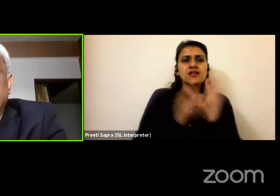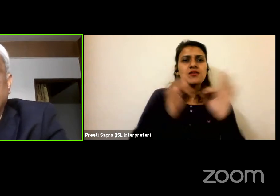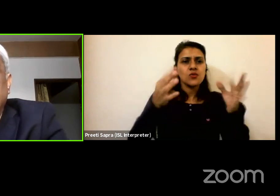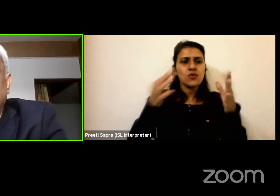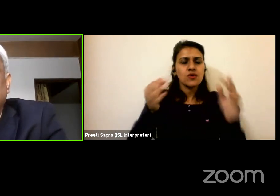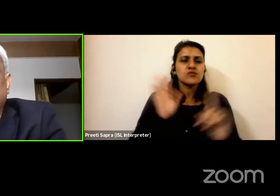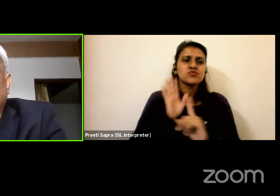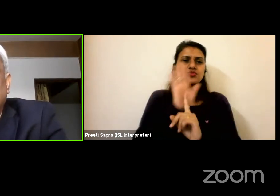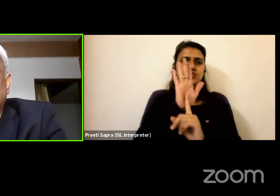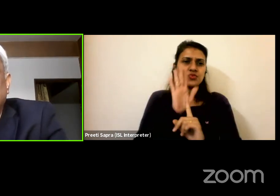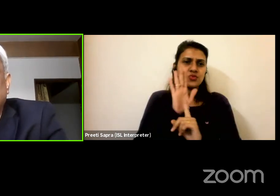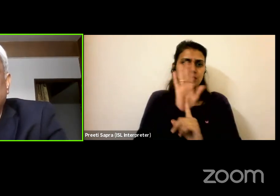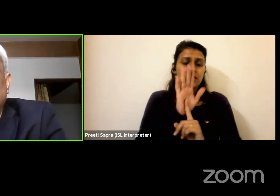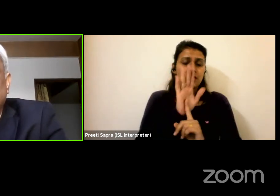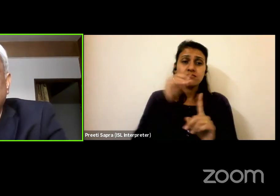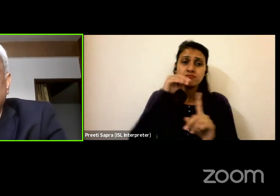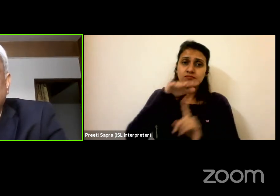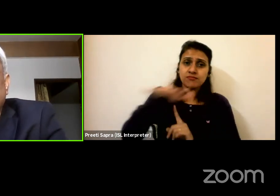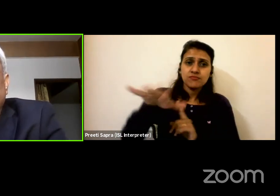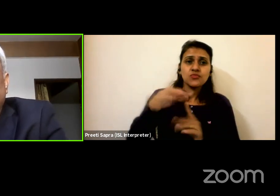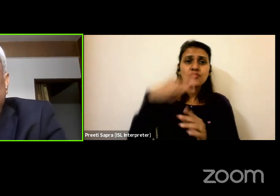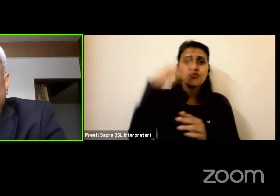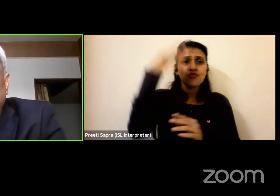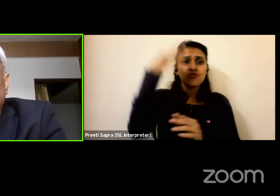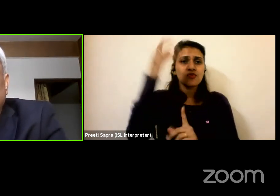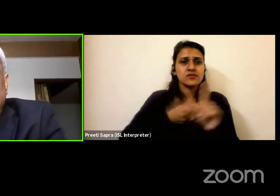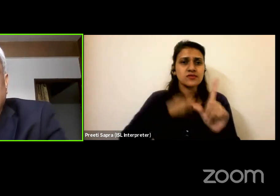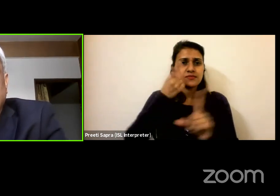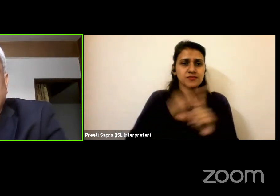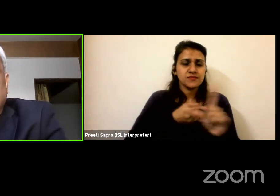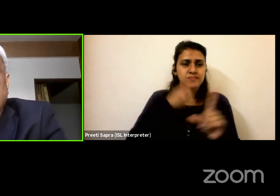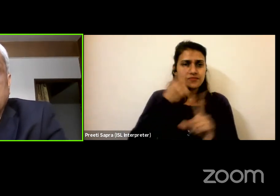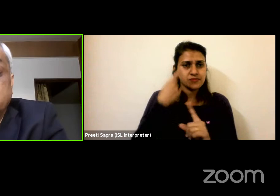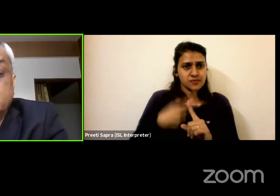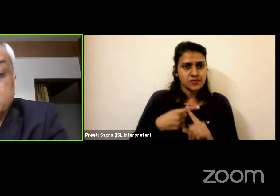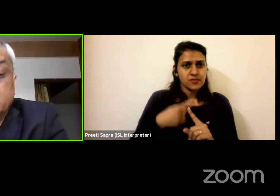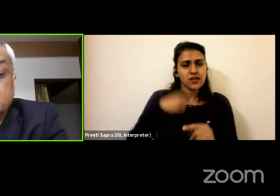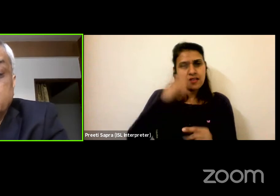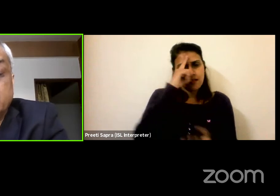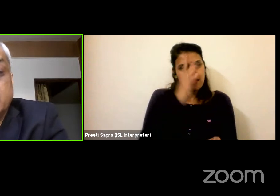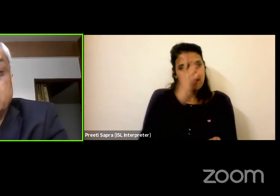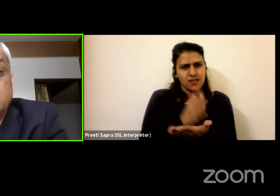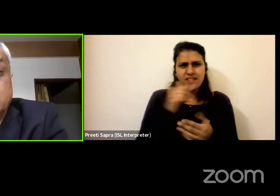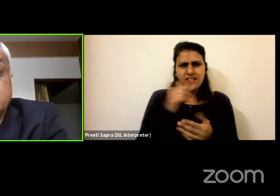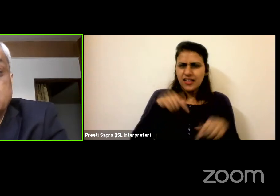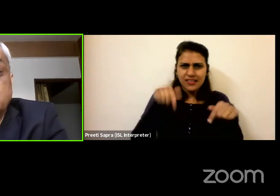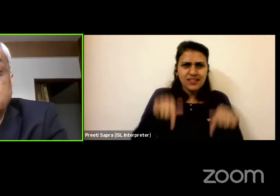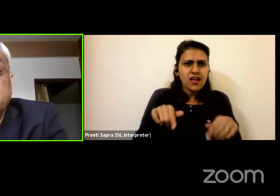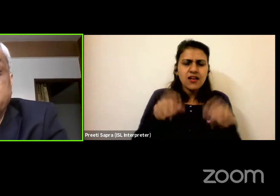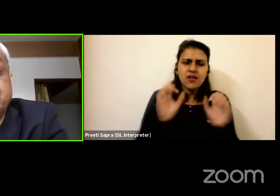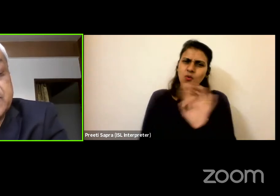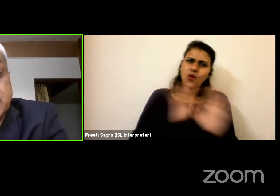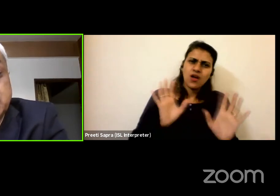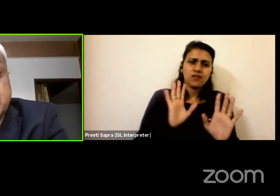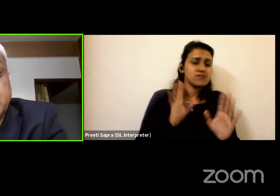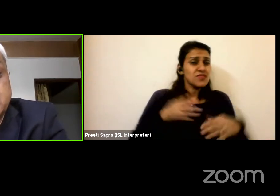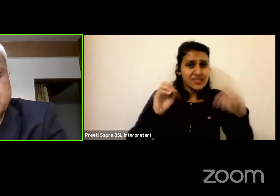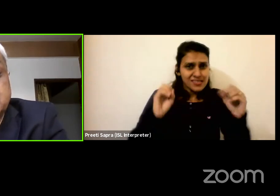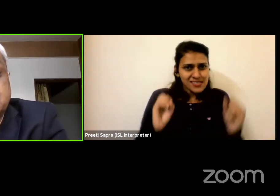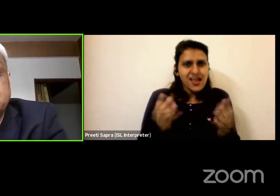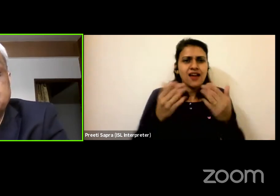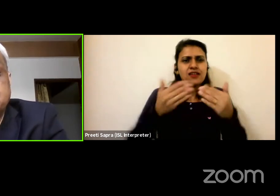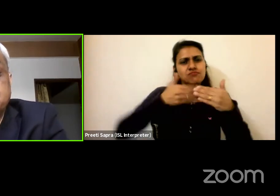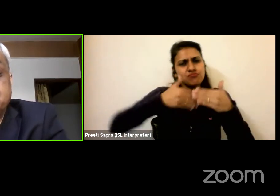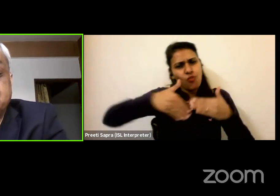to create a greater impact in the coming years. We believe that this is only the beginning. We have a long way to go. Thank you so